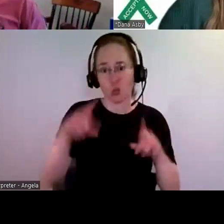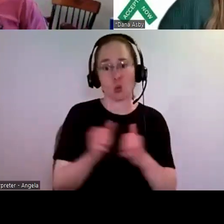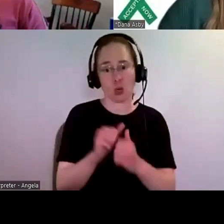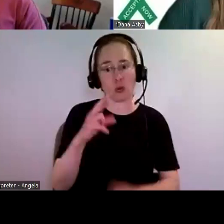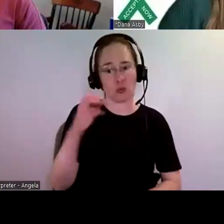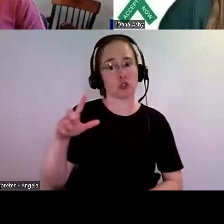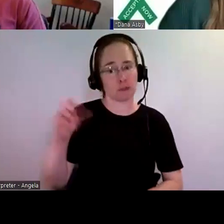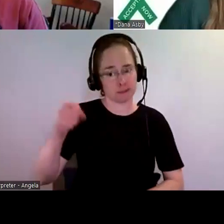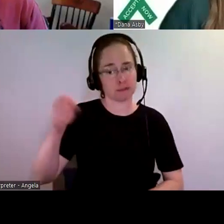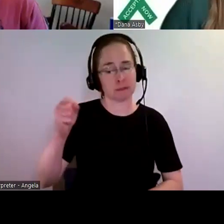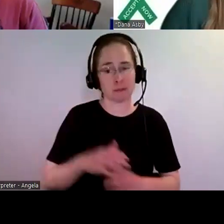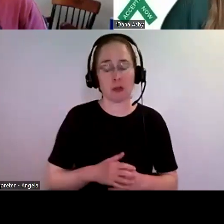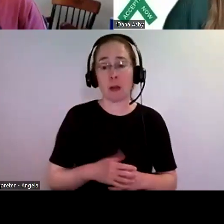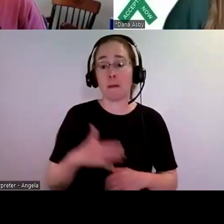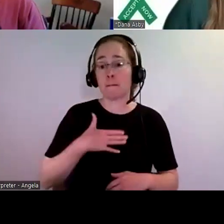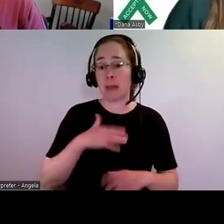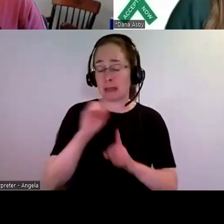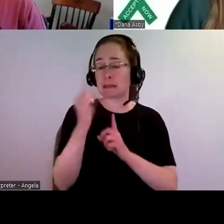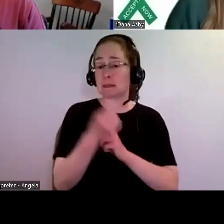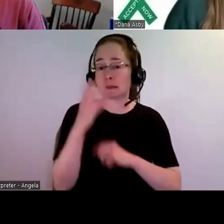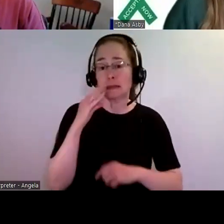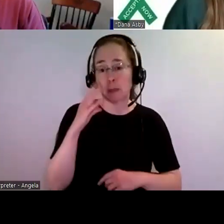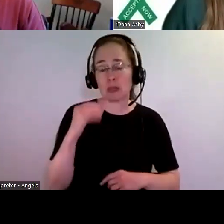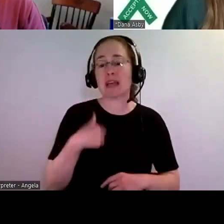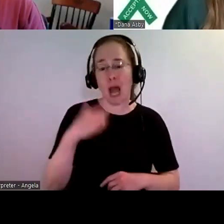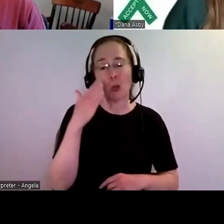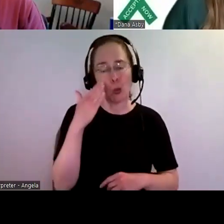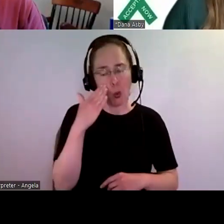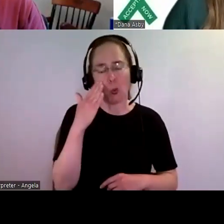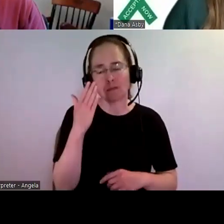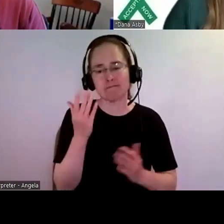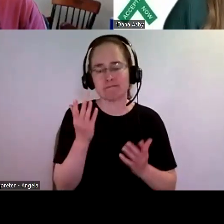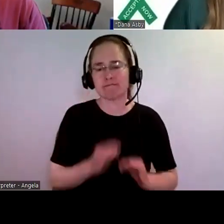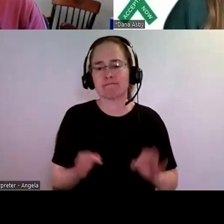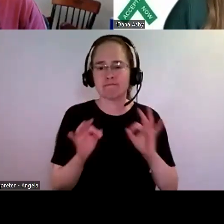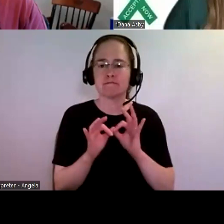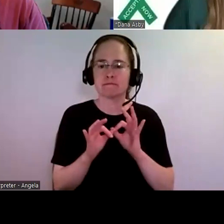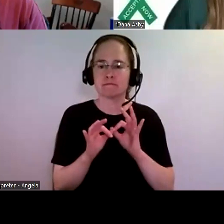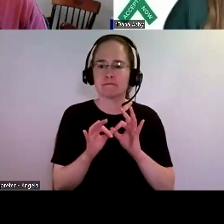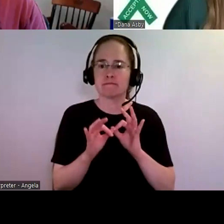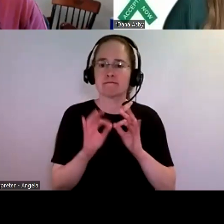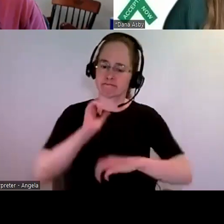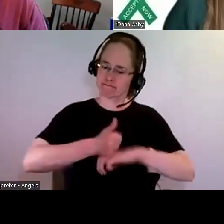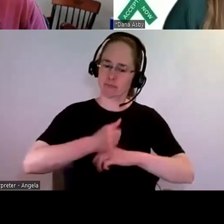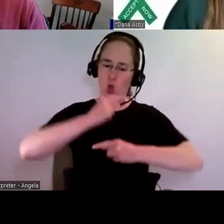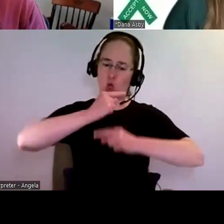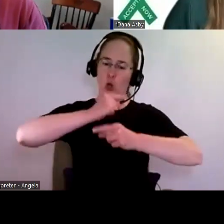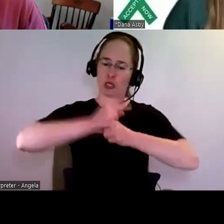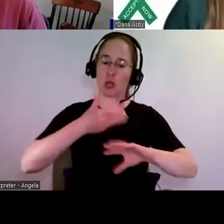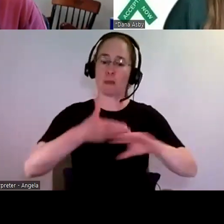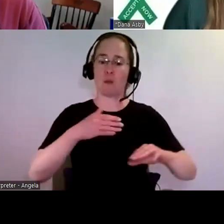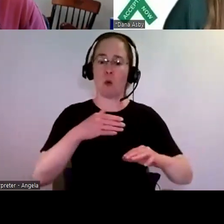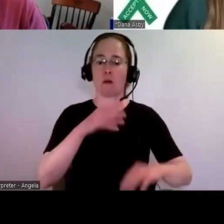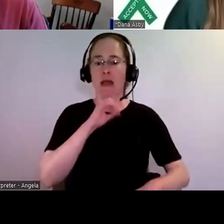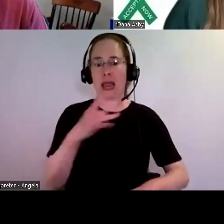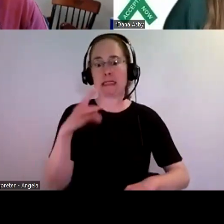well. In my particular case, I knew I had to get guardianship before he turned 18. I